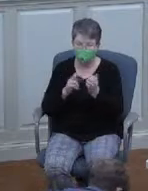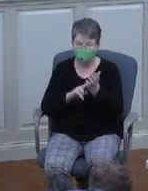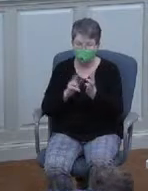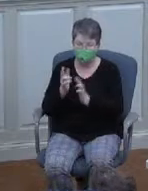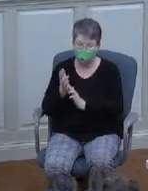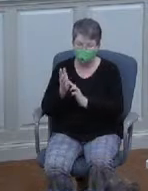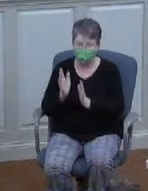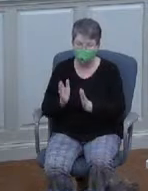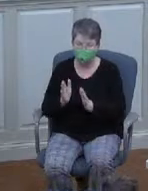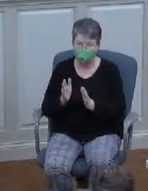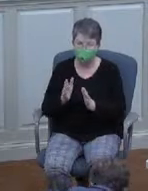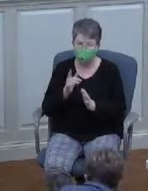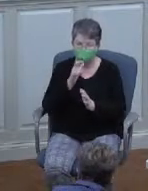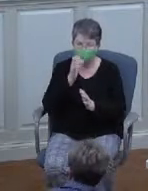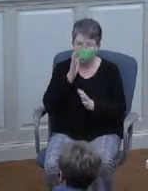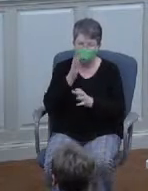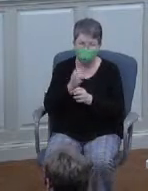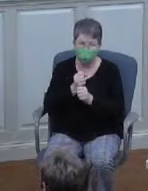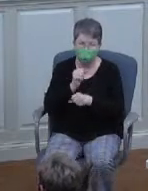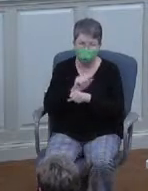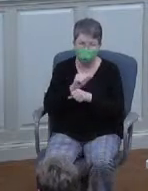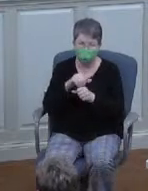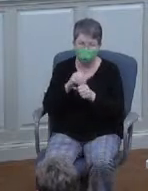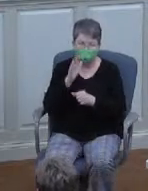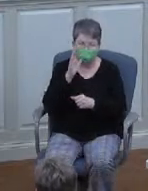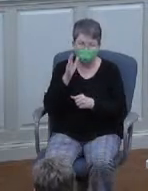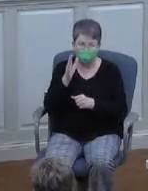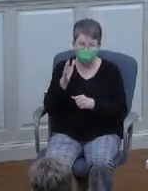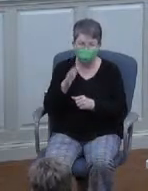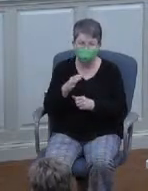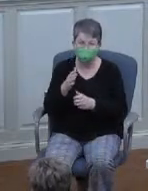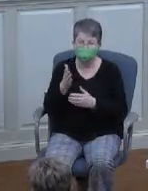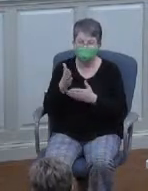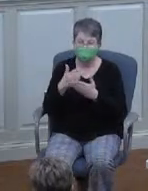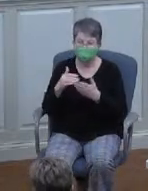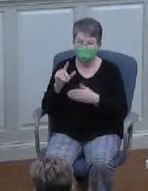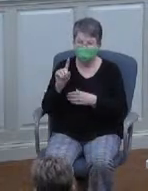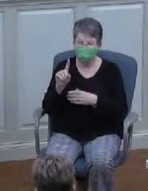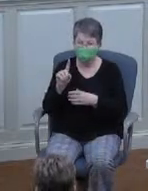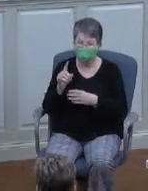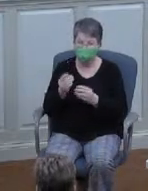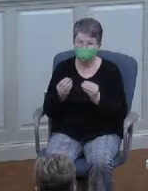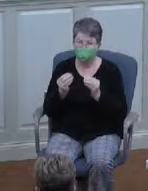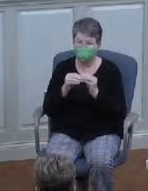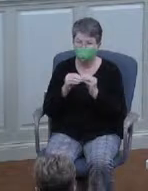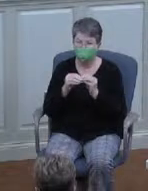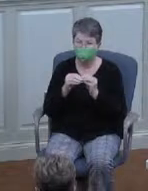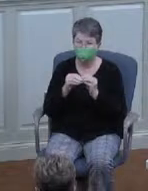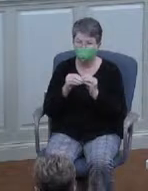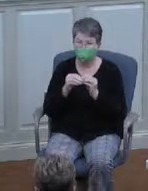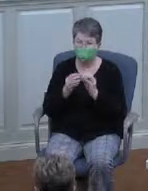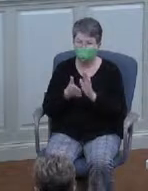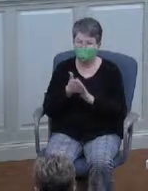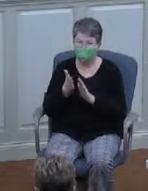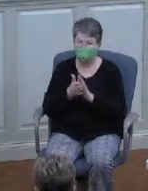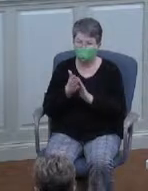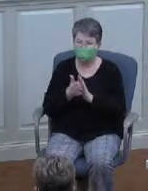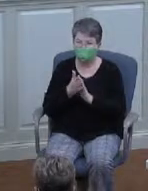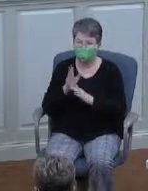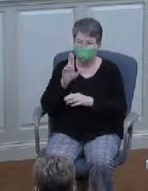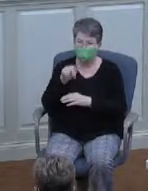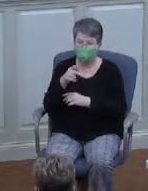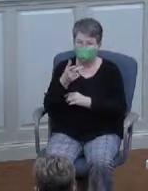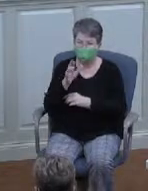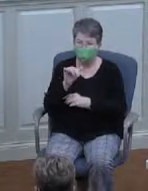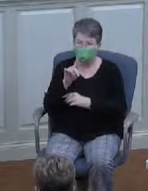up hopefully getting the job in the near future. Phase 1 is more of an operational